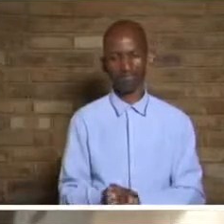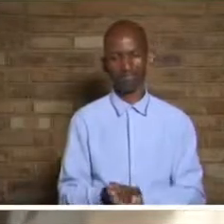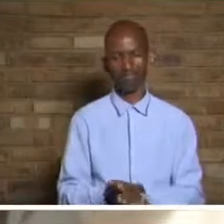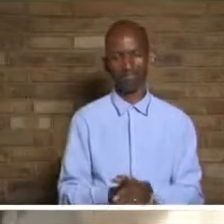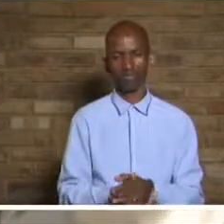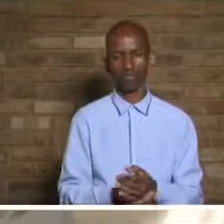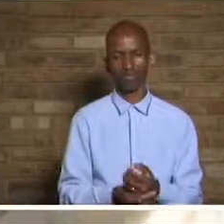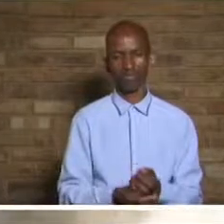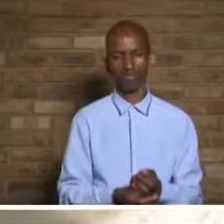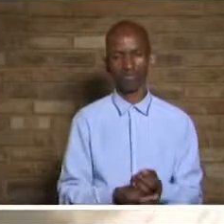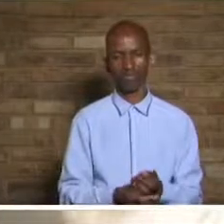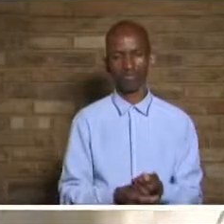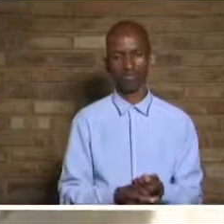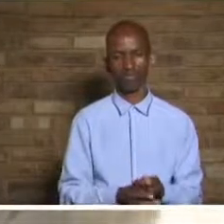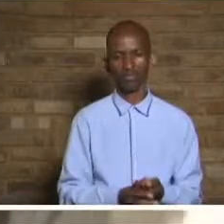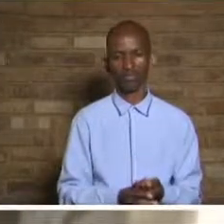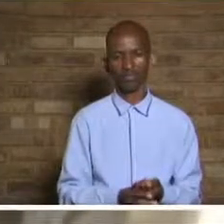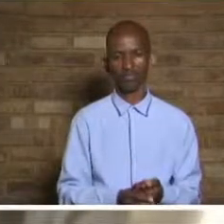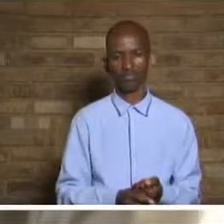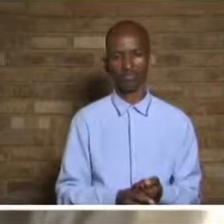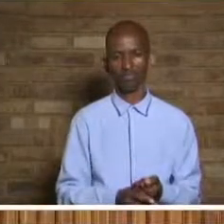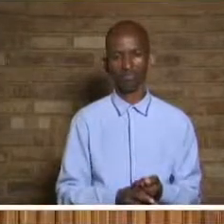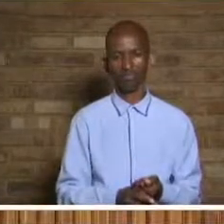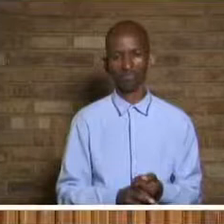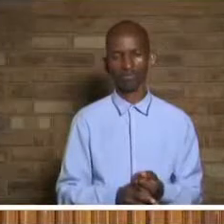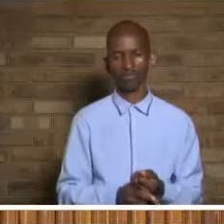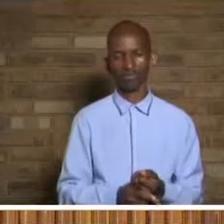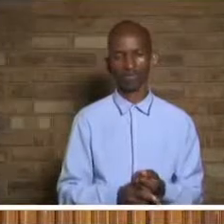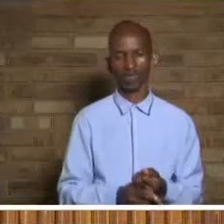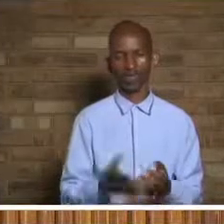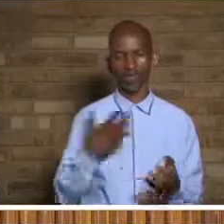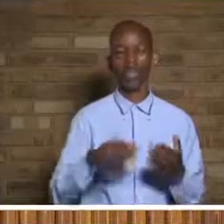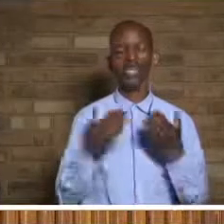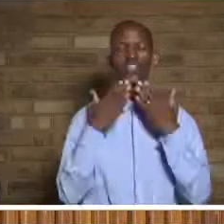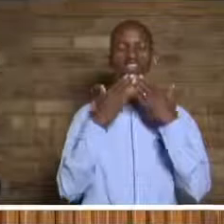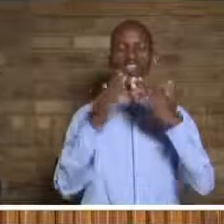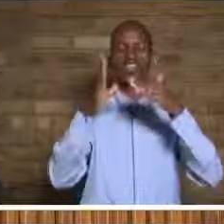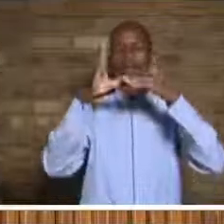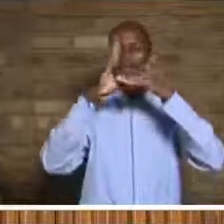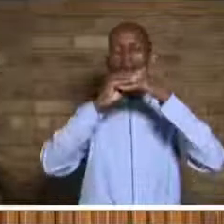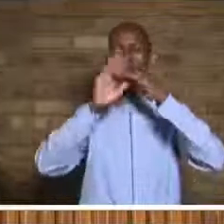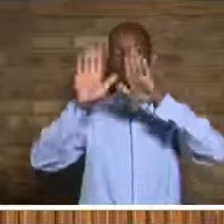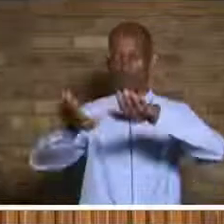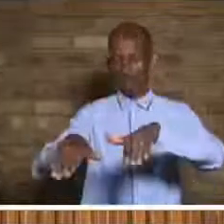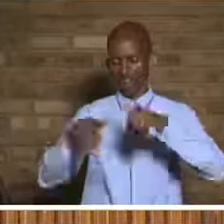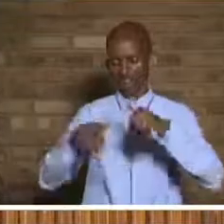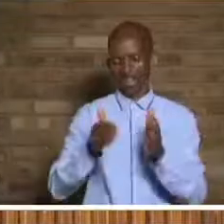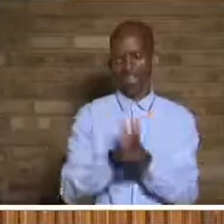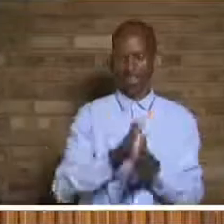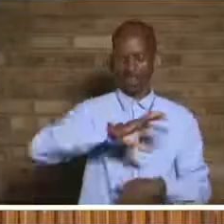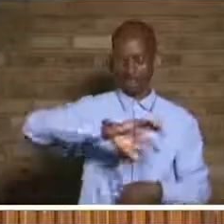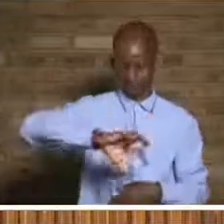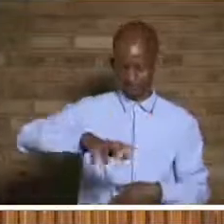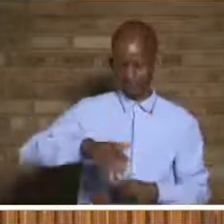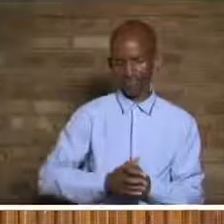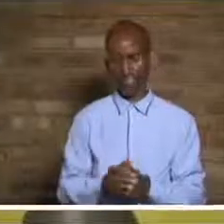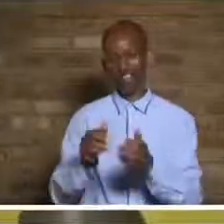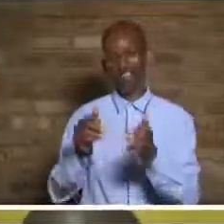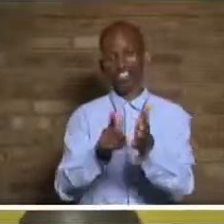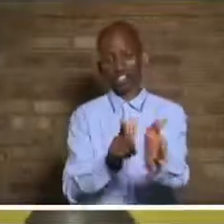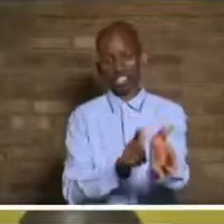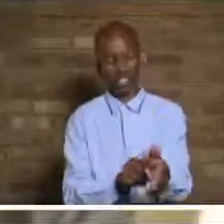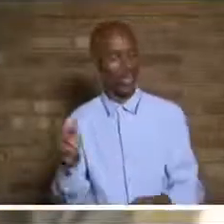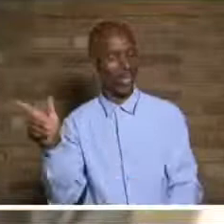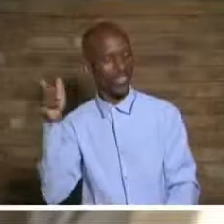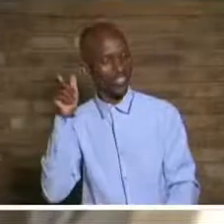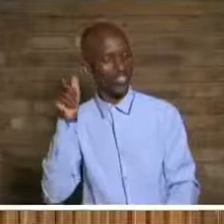la uma seniyishilo zonke izethulo zenu. I want to thank members of parliament and provincial legislature for listening to